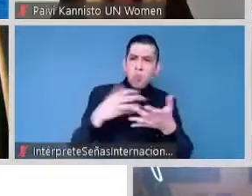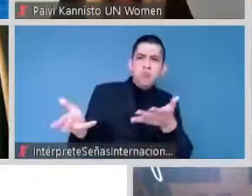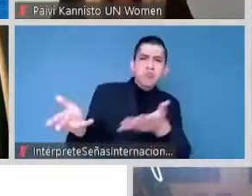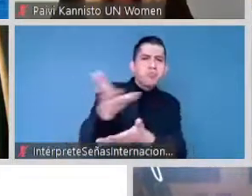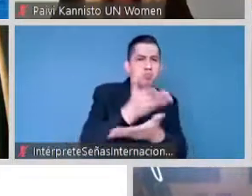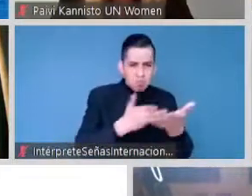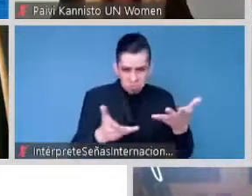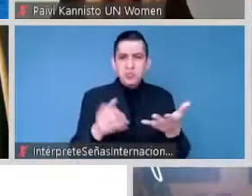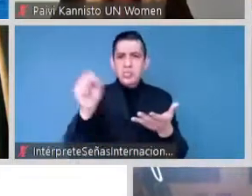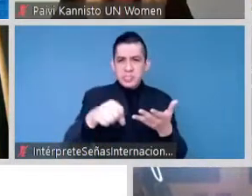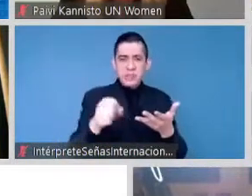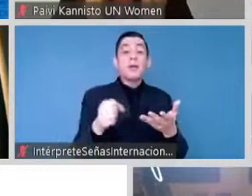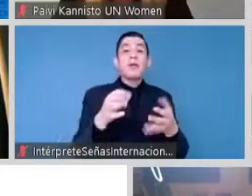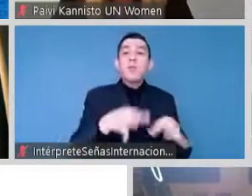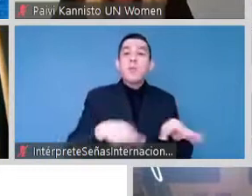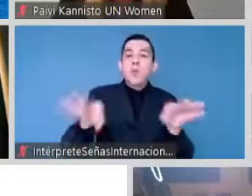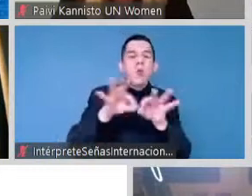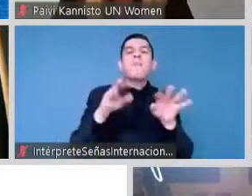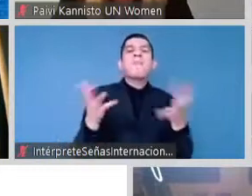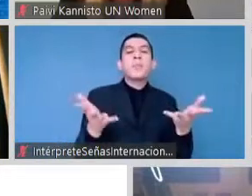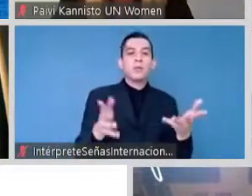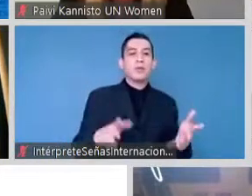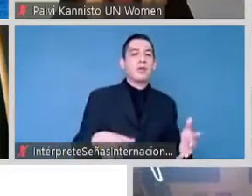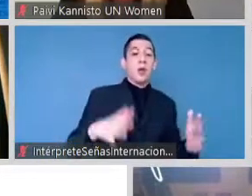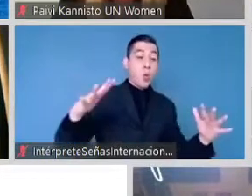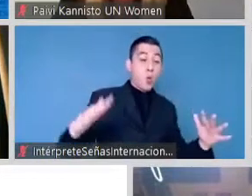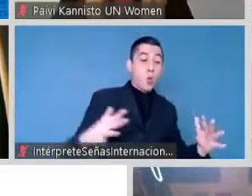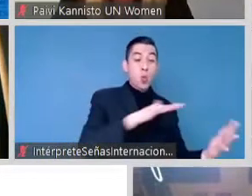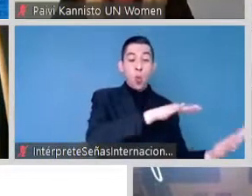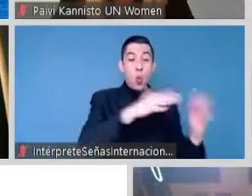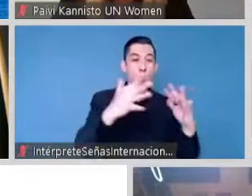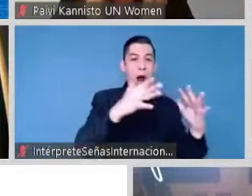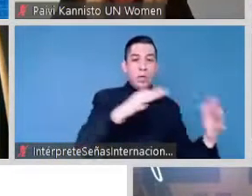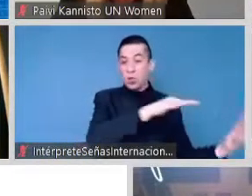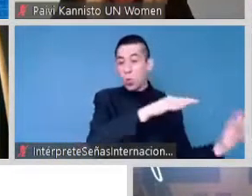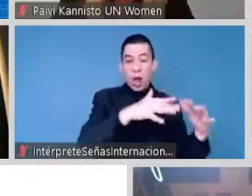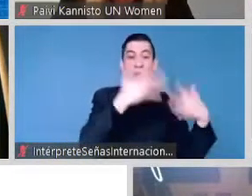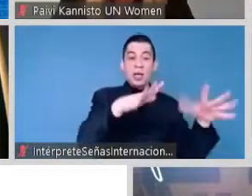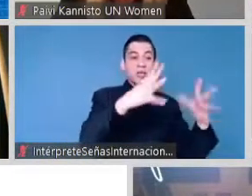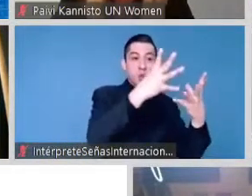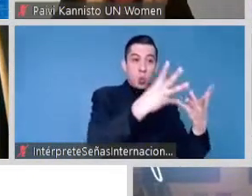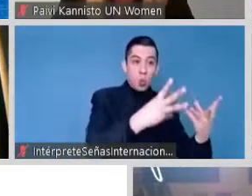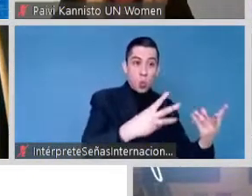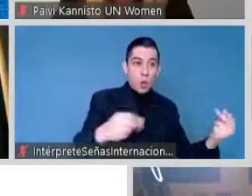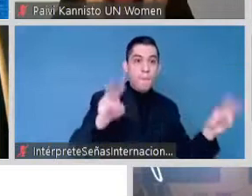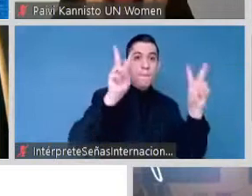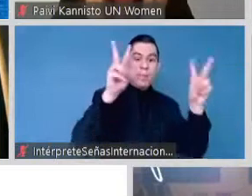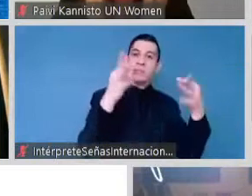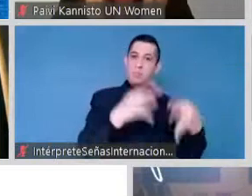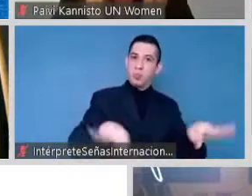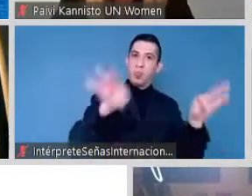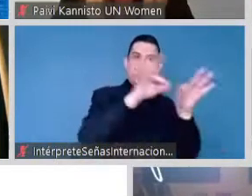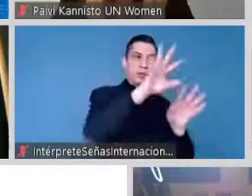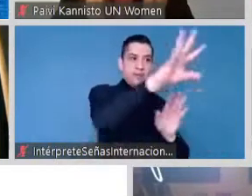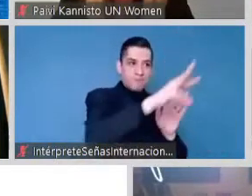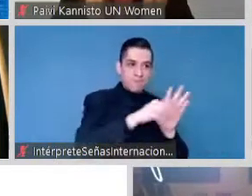our panel, the economy on the ground, to try to get away and find an alternative to the war economy. So